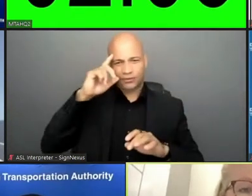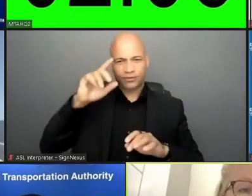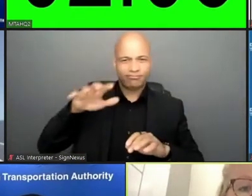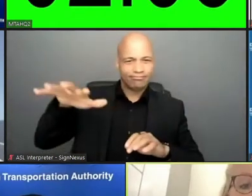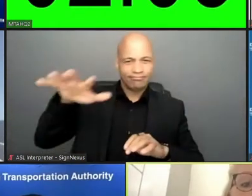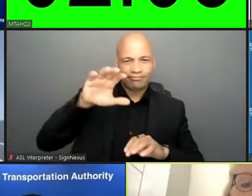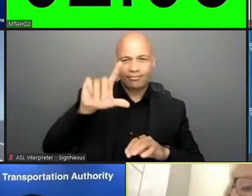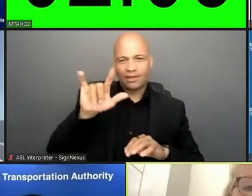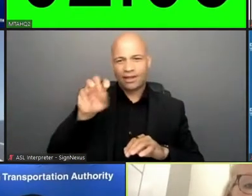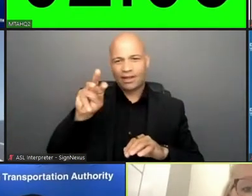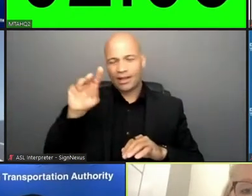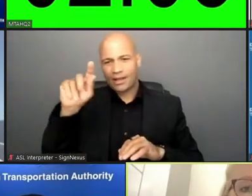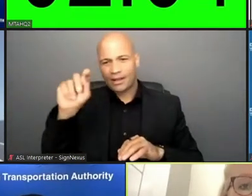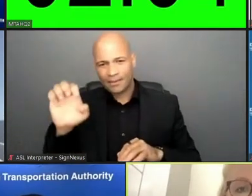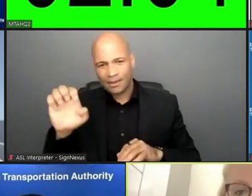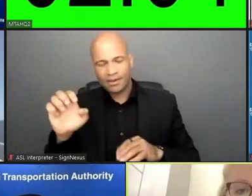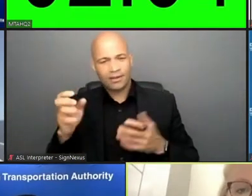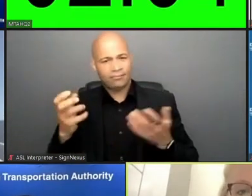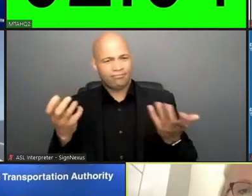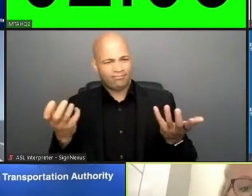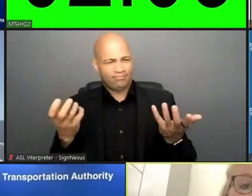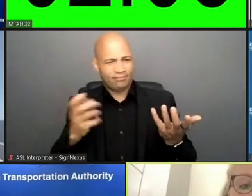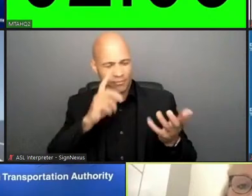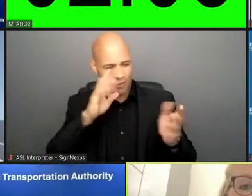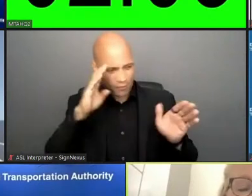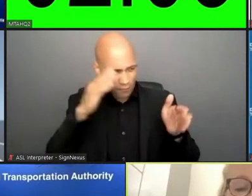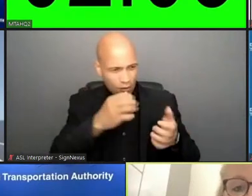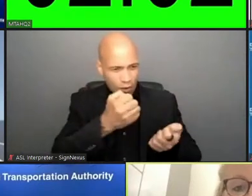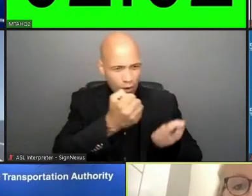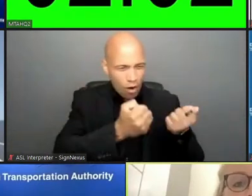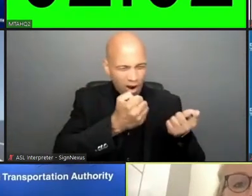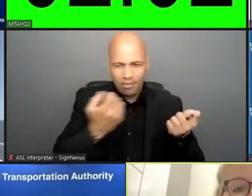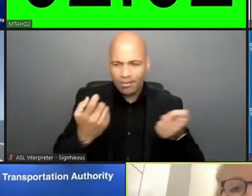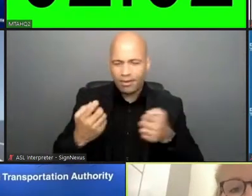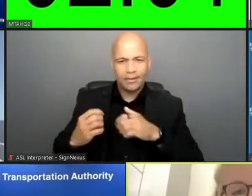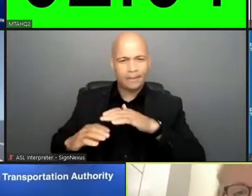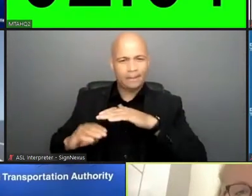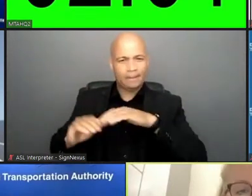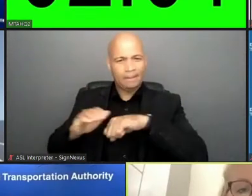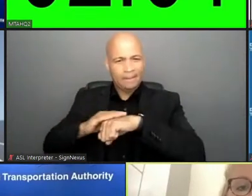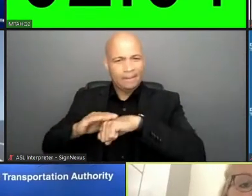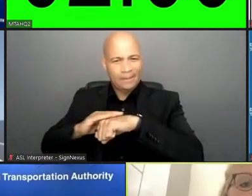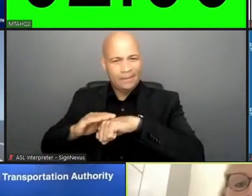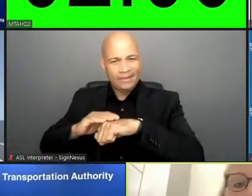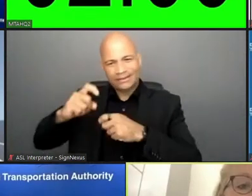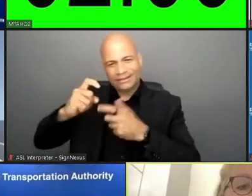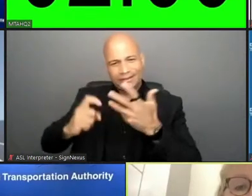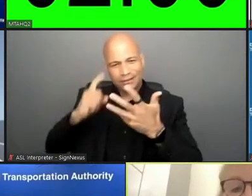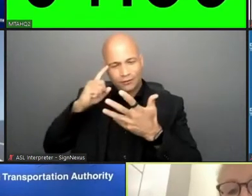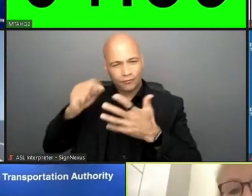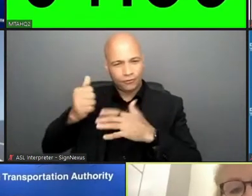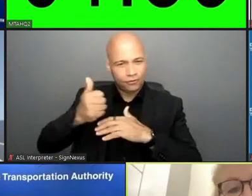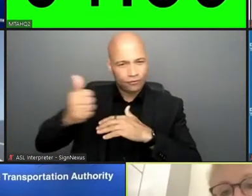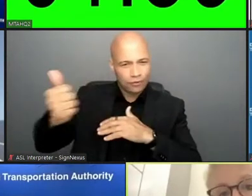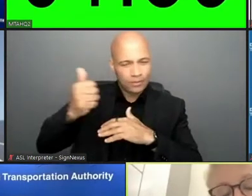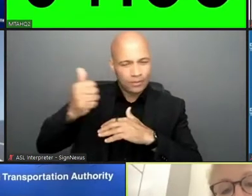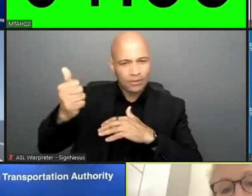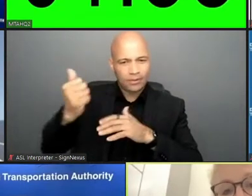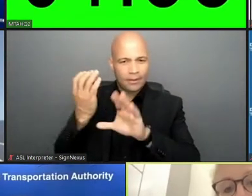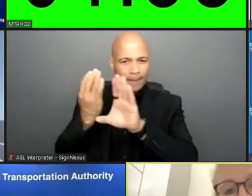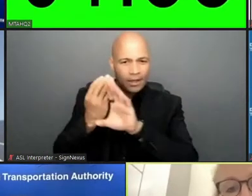prioritized cars over the basic needs of Transit Riders putting us behind in critical Investments for better bus Subway